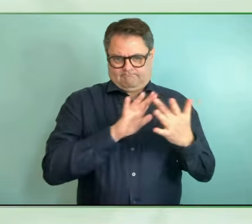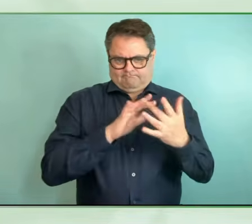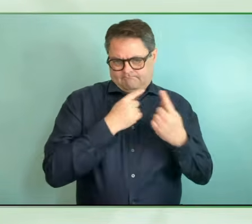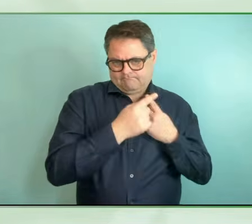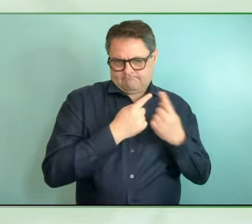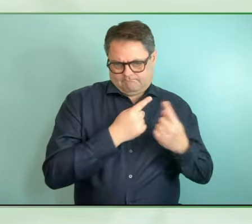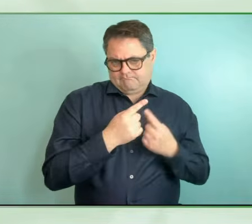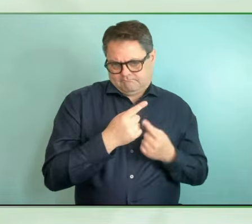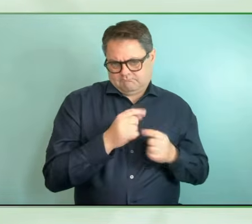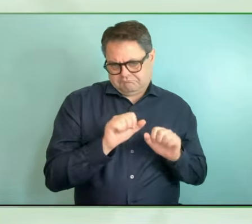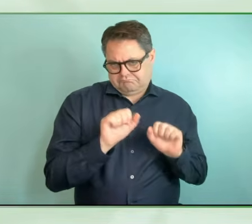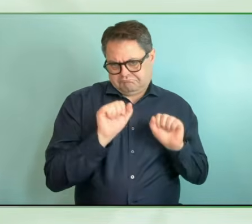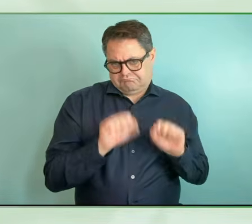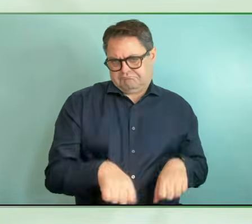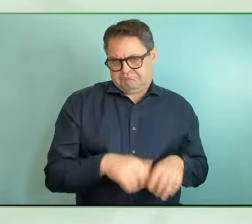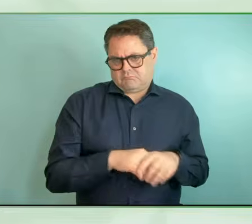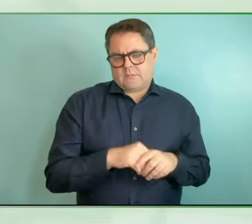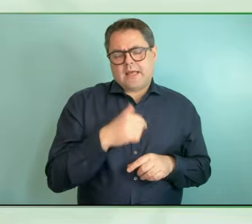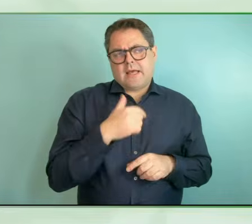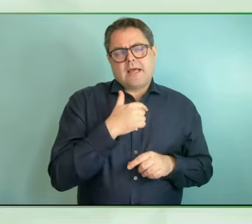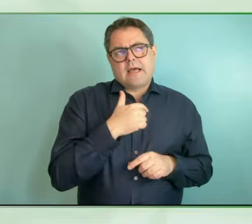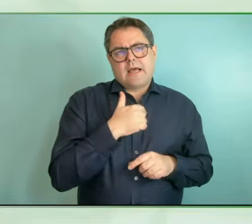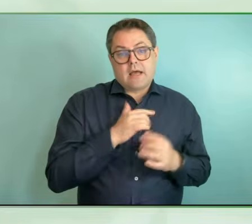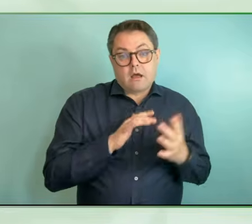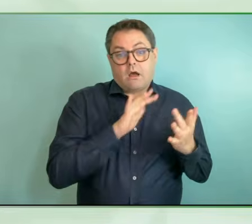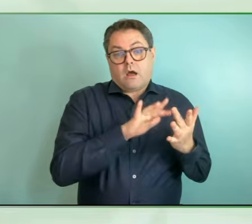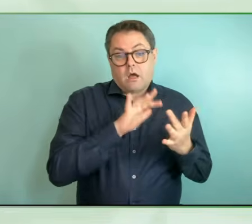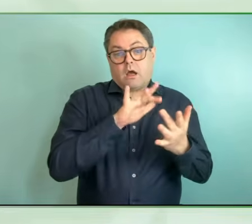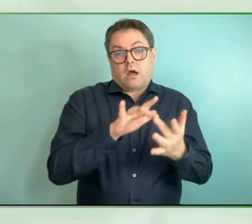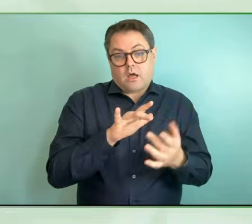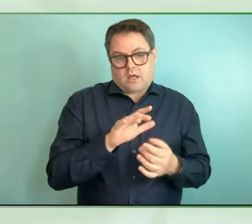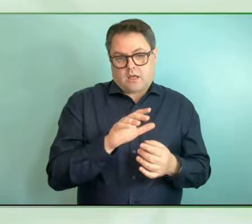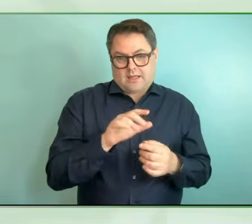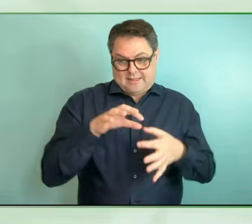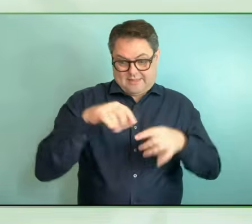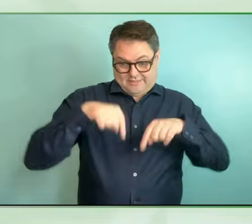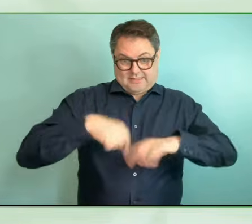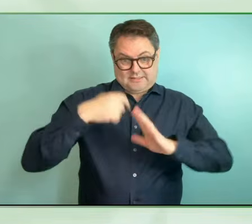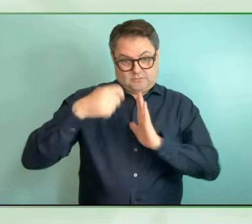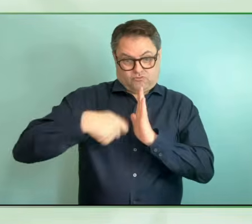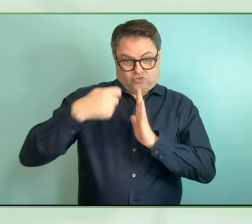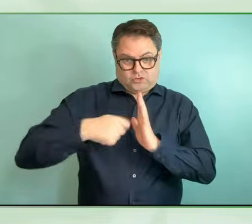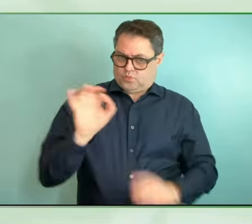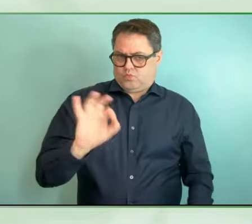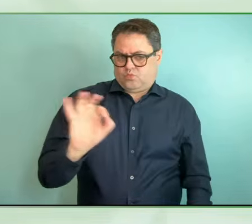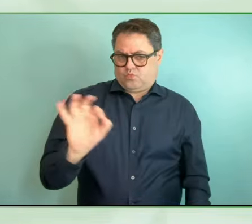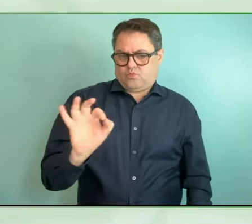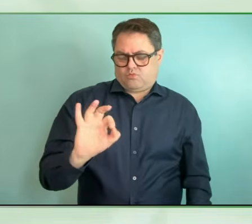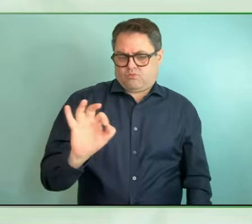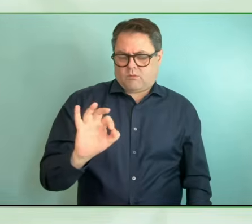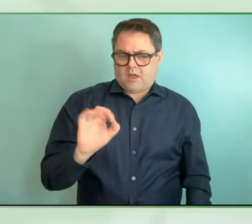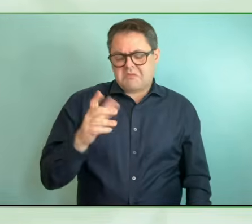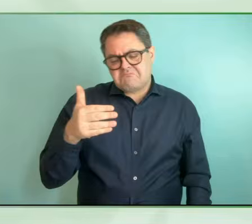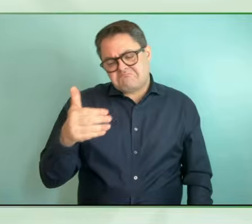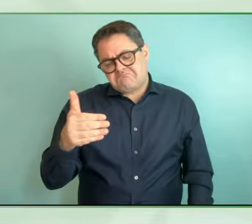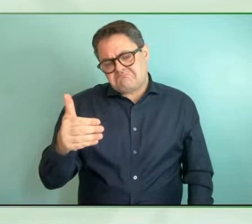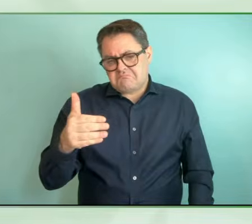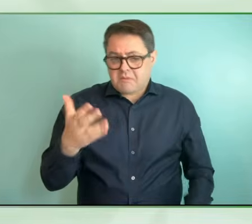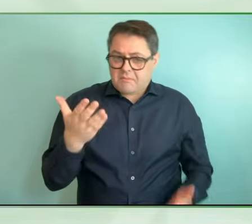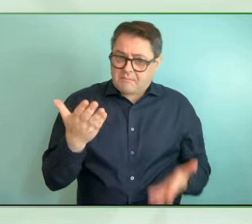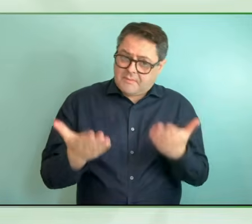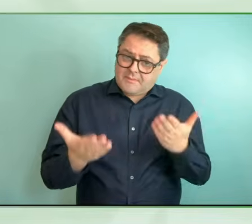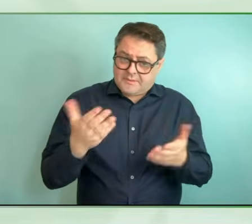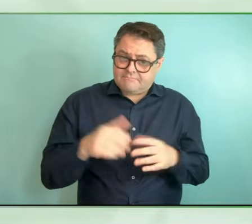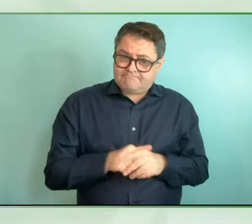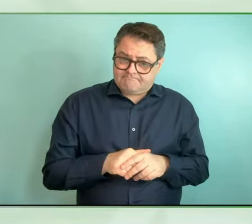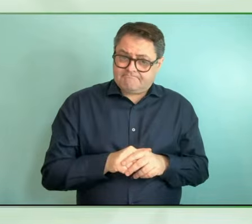We haven't reached out on this specific project so far, but that might still happen, yes. Or,